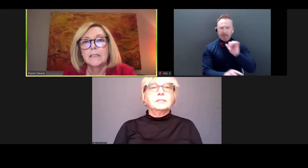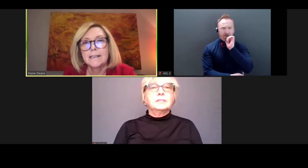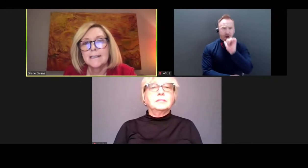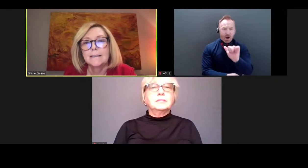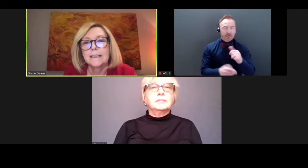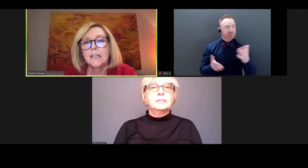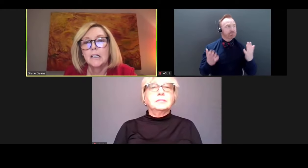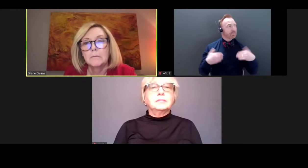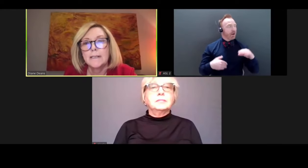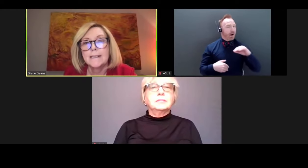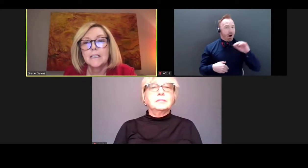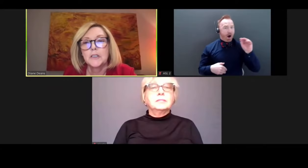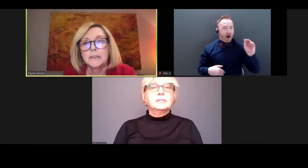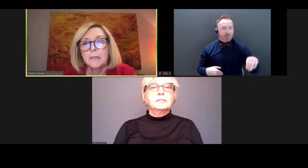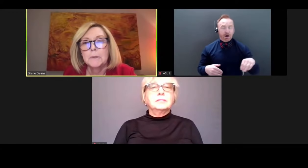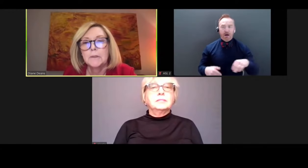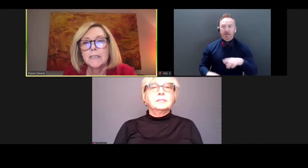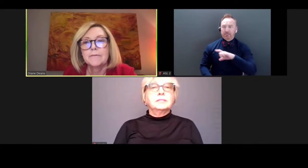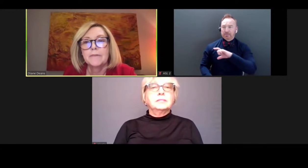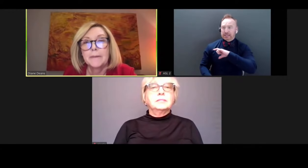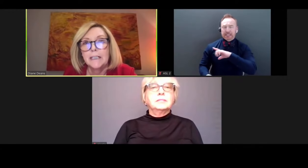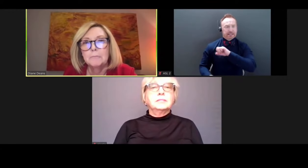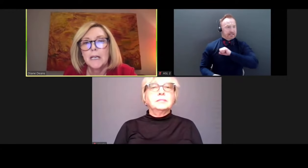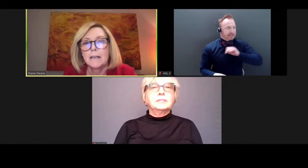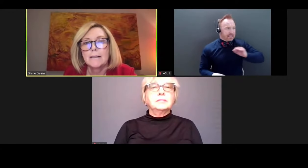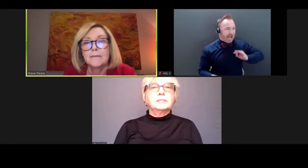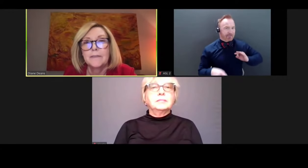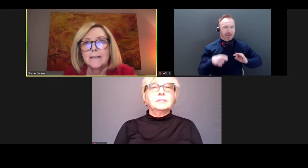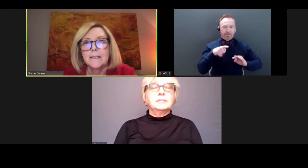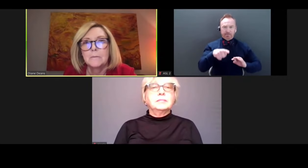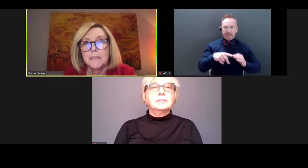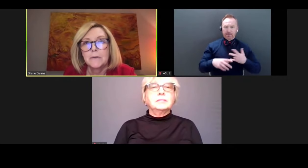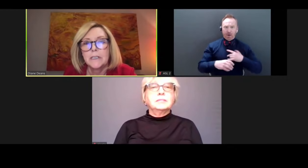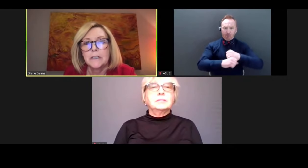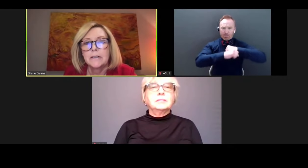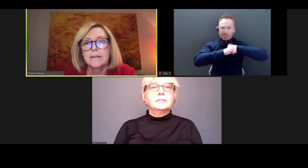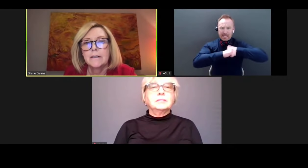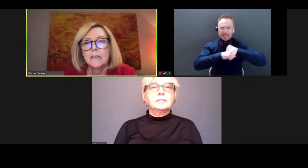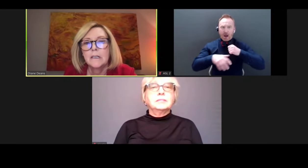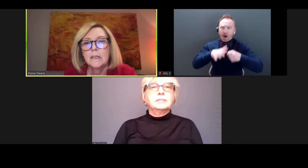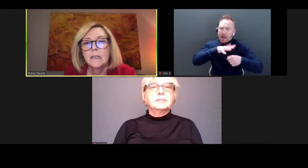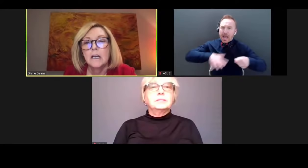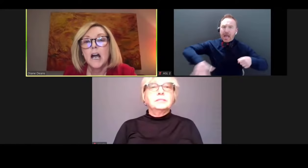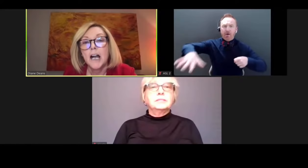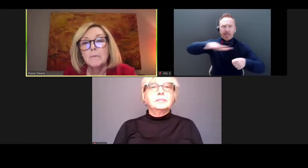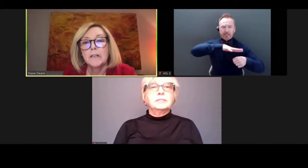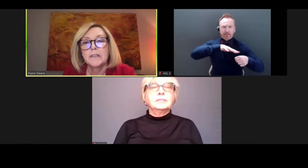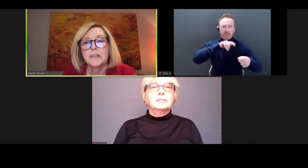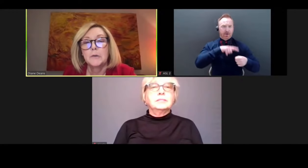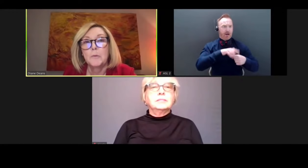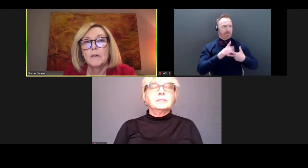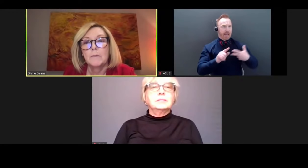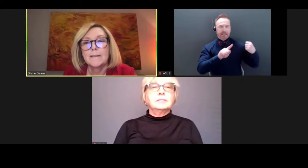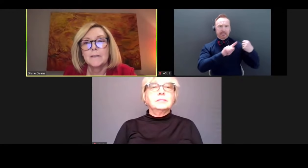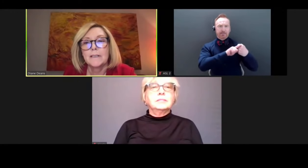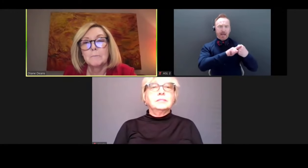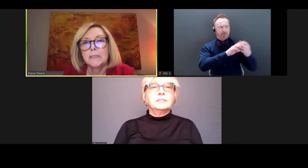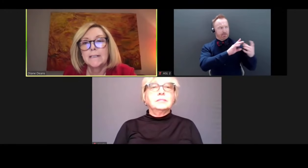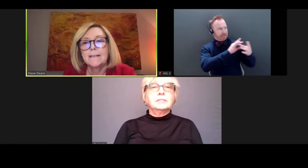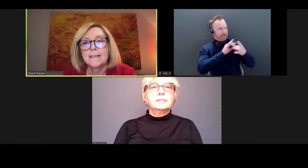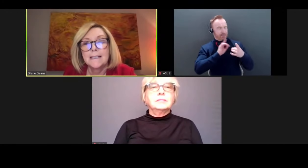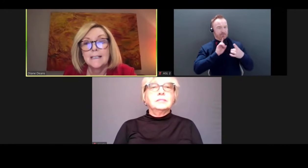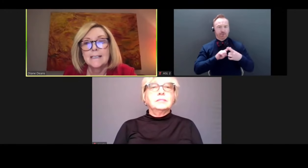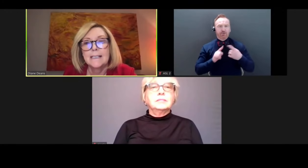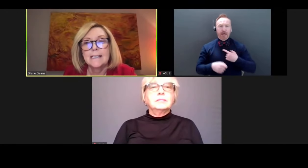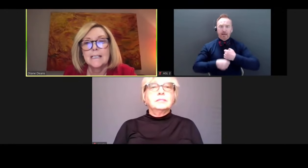better insulate our residential neighborhoods from the impacts of these demonstrations. I want to know what resources police